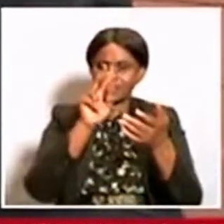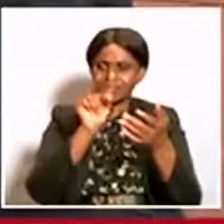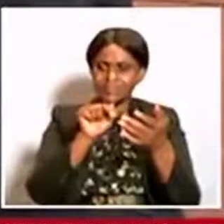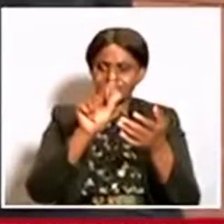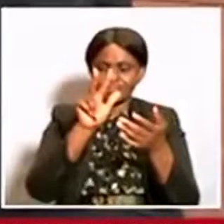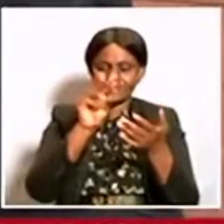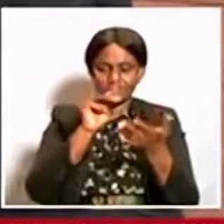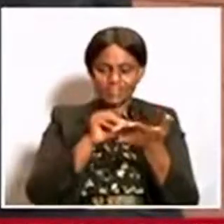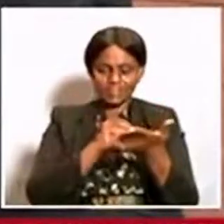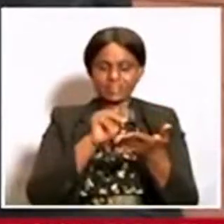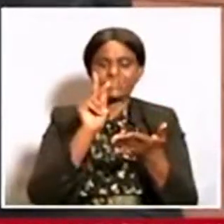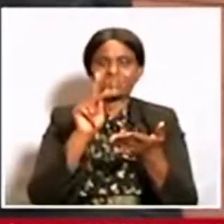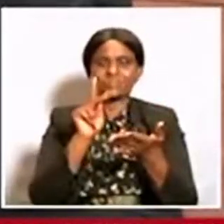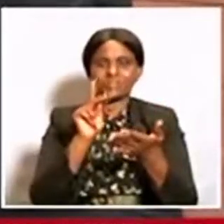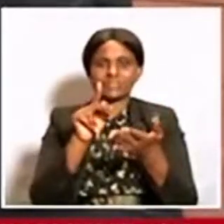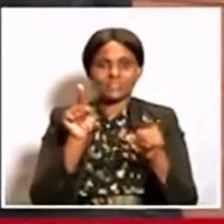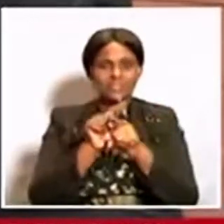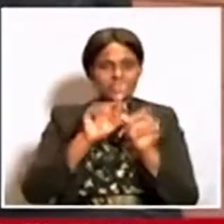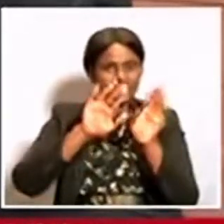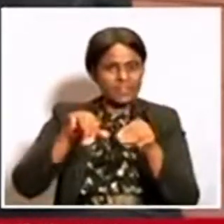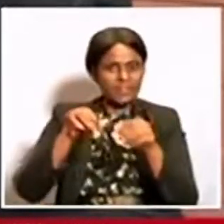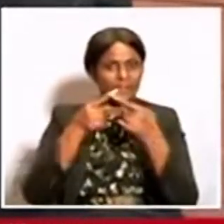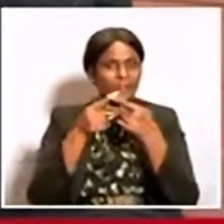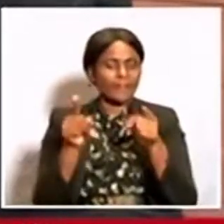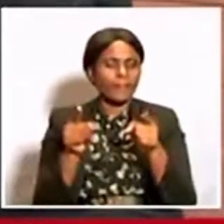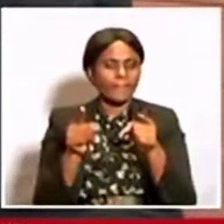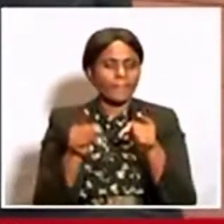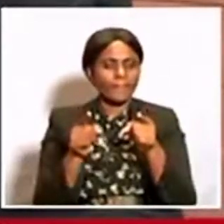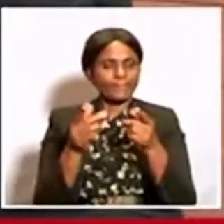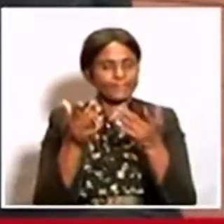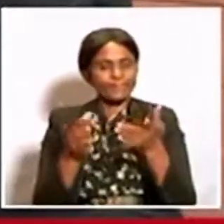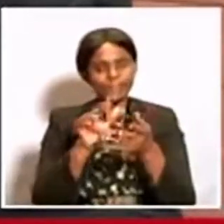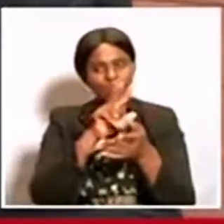2.3 million kwacha, leaving a variance of